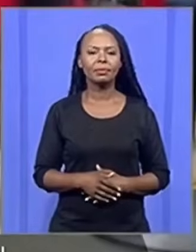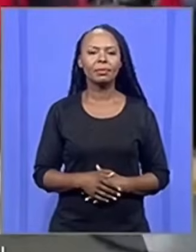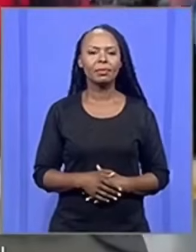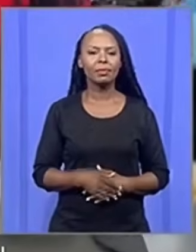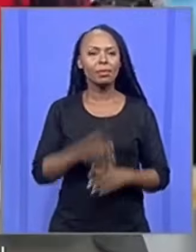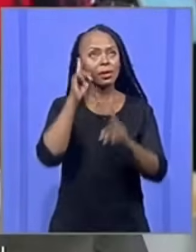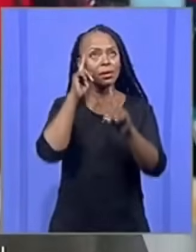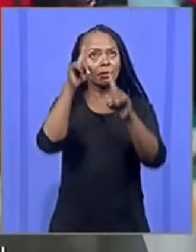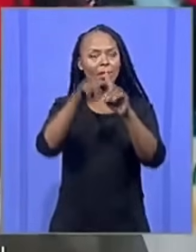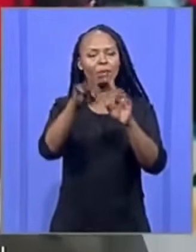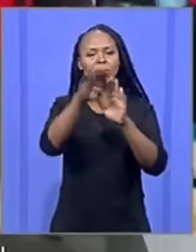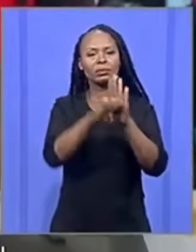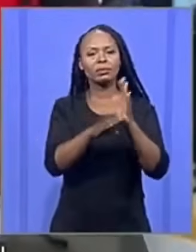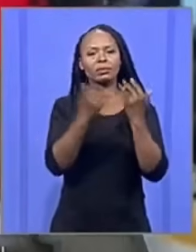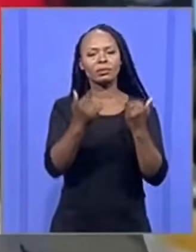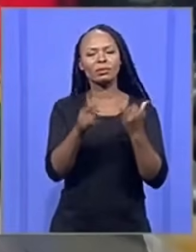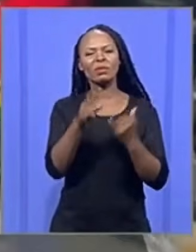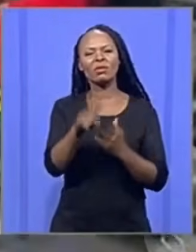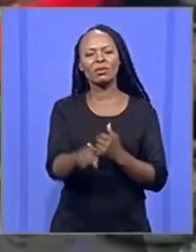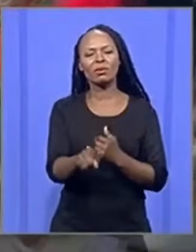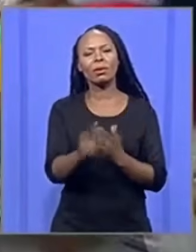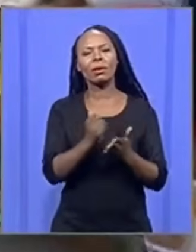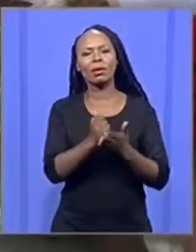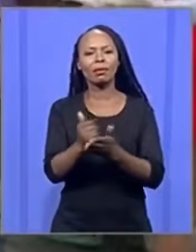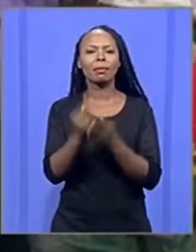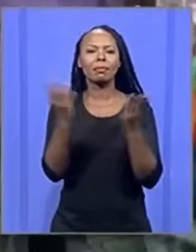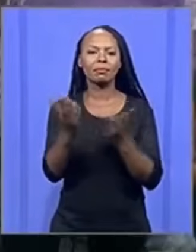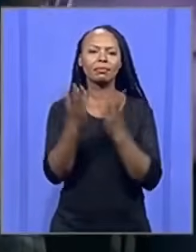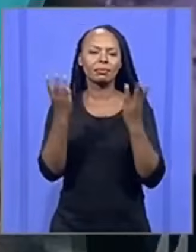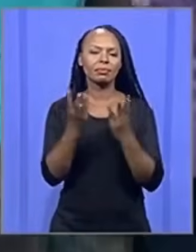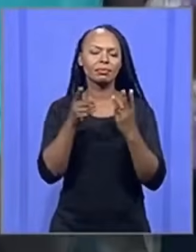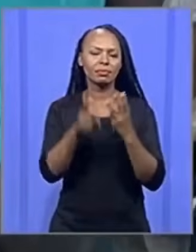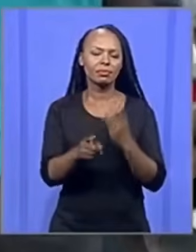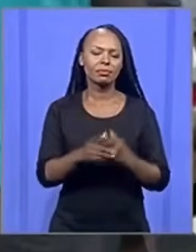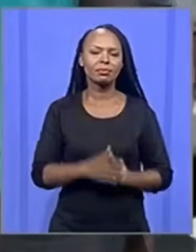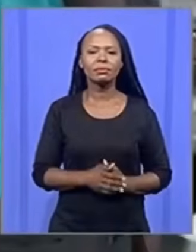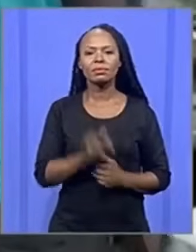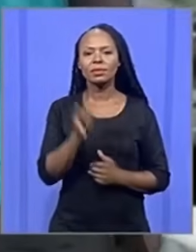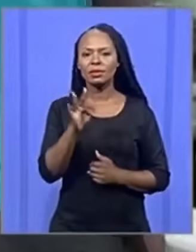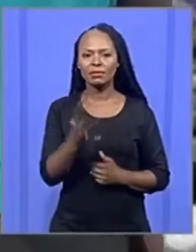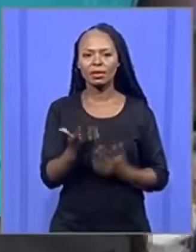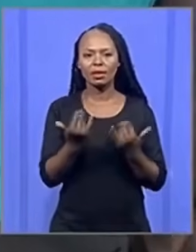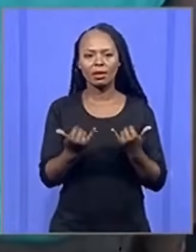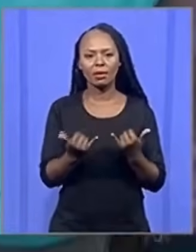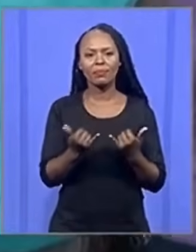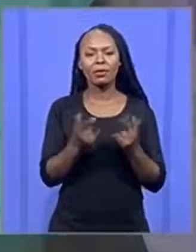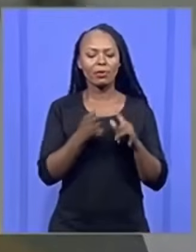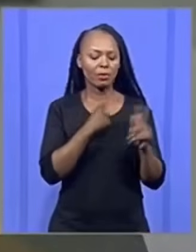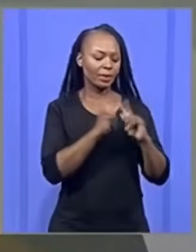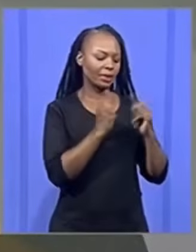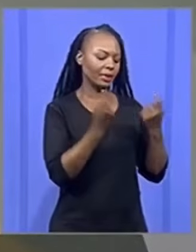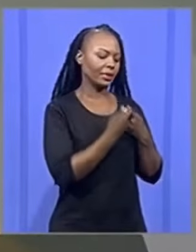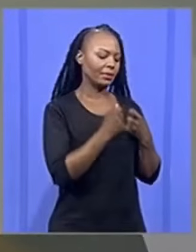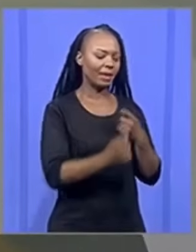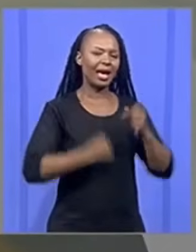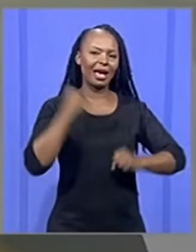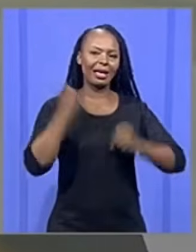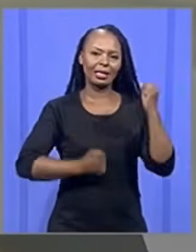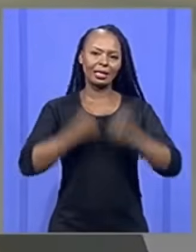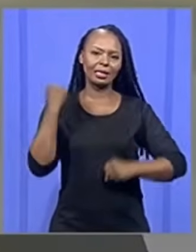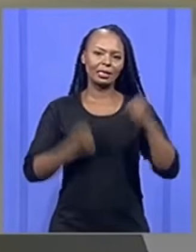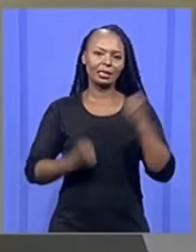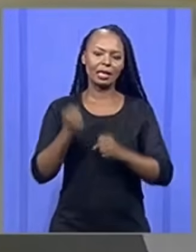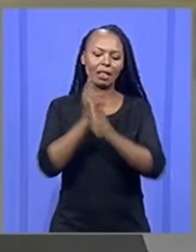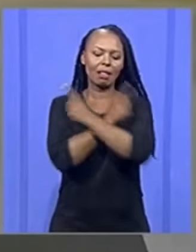Matsatsi a boikhutso a tletseng lerato le mowa wa go abela ba bangwe ditokololo tsa Bella Athletics Club di kopane le batho bano